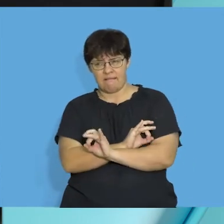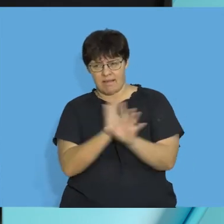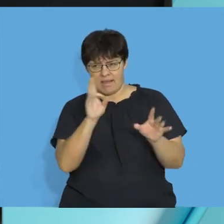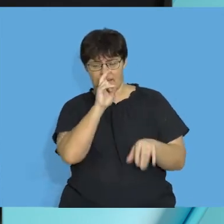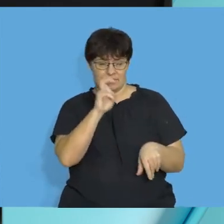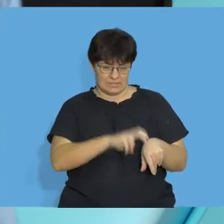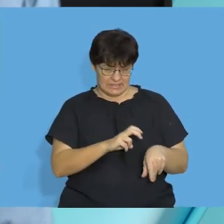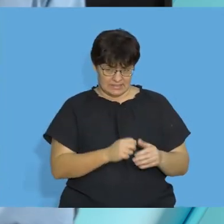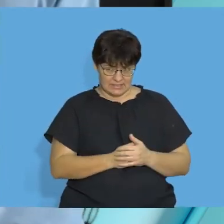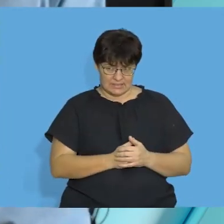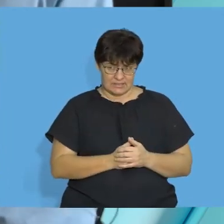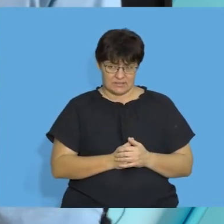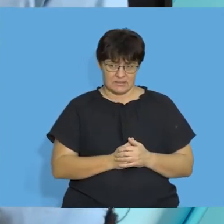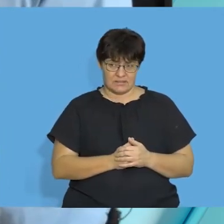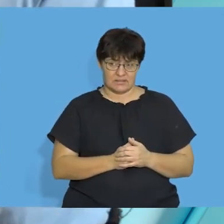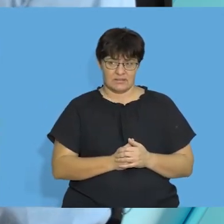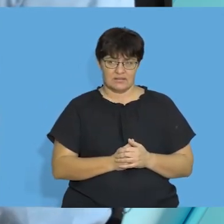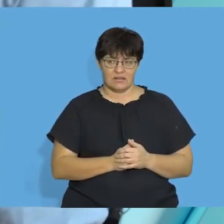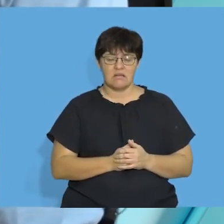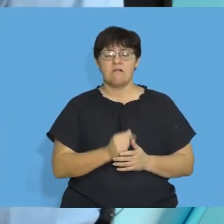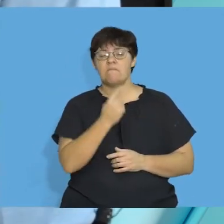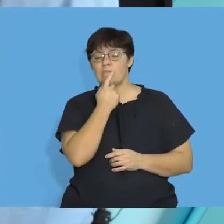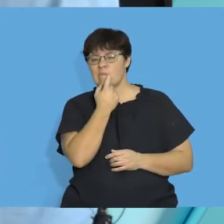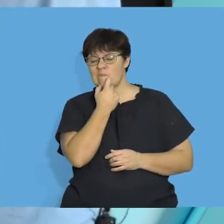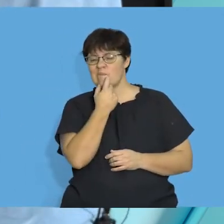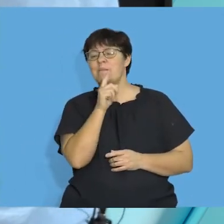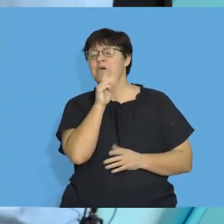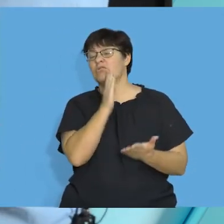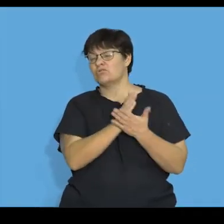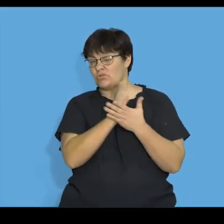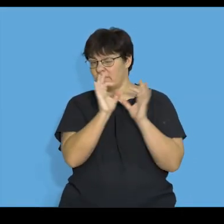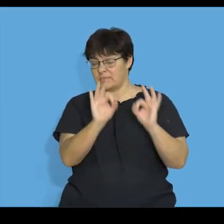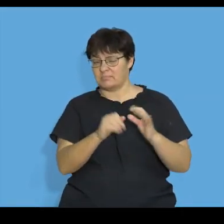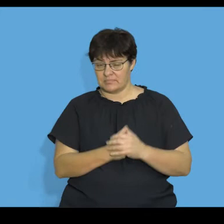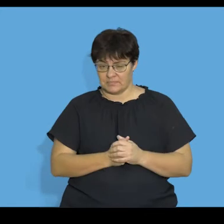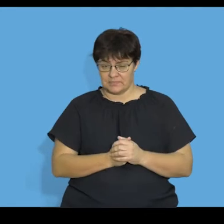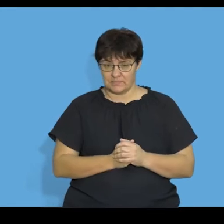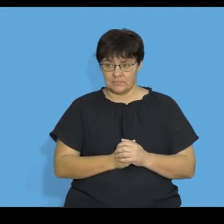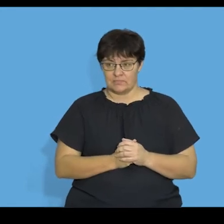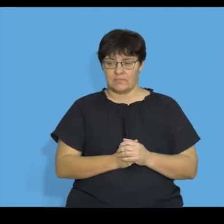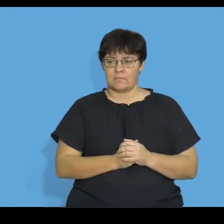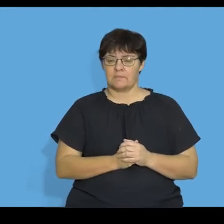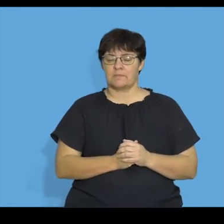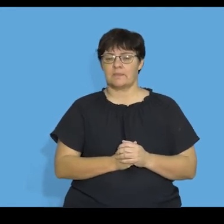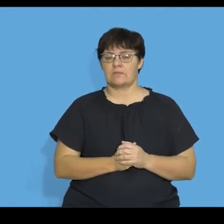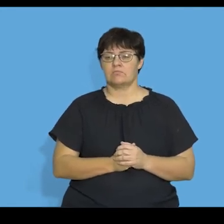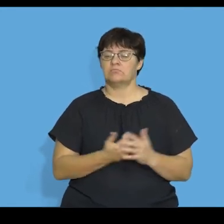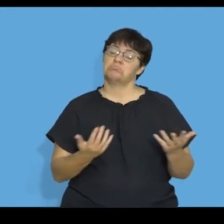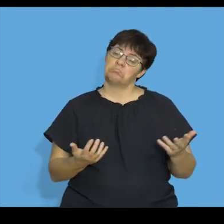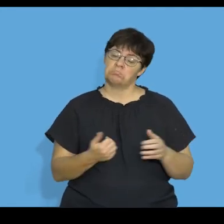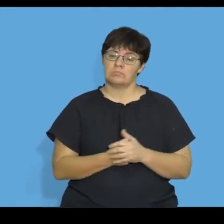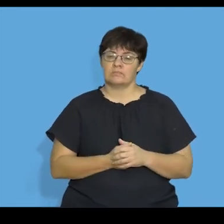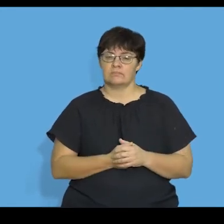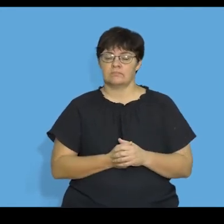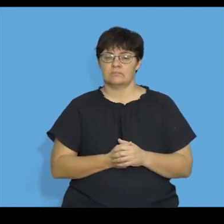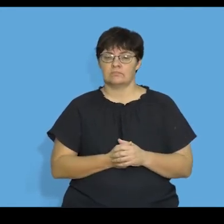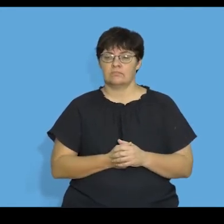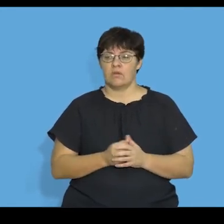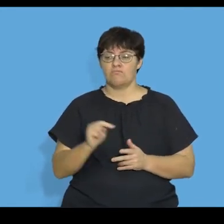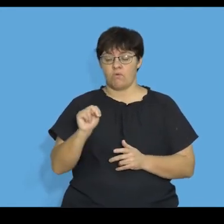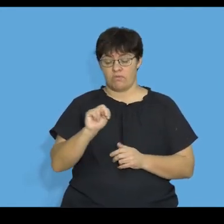do. And let's make sure that we've got this right. Let's say, in this case, we're going to move the North